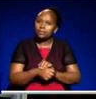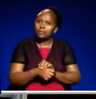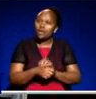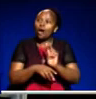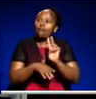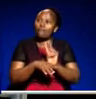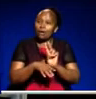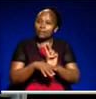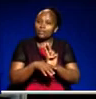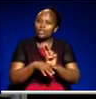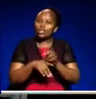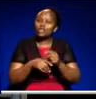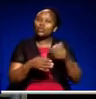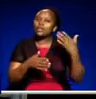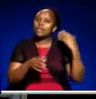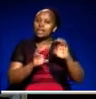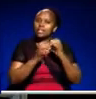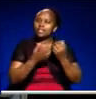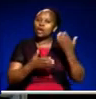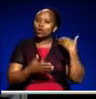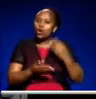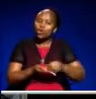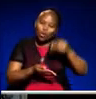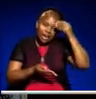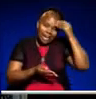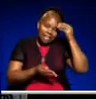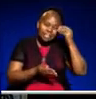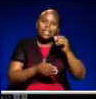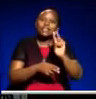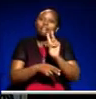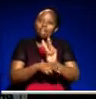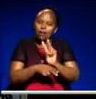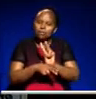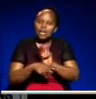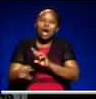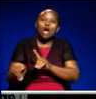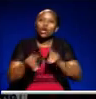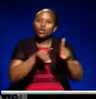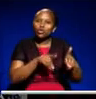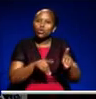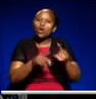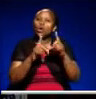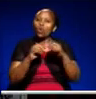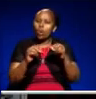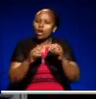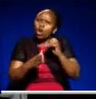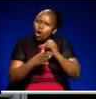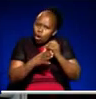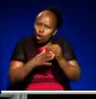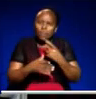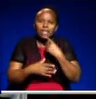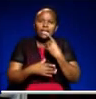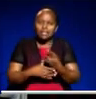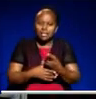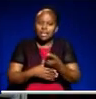Verbs, according to the previous lesson, you learned that verbs are doing word. Or we can say